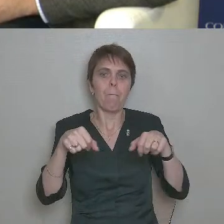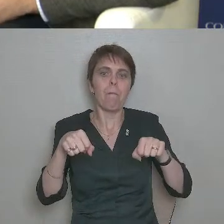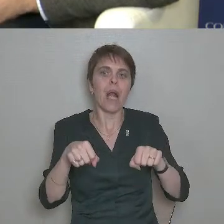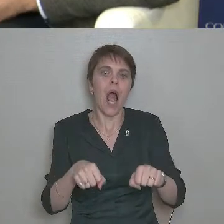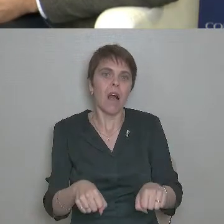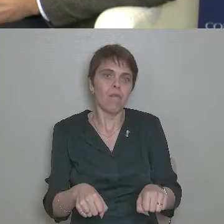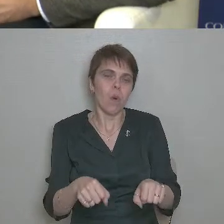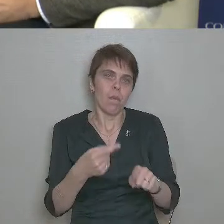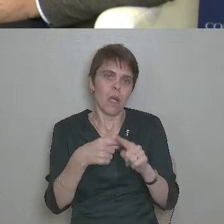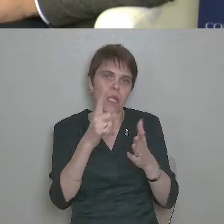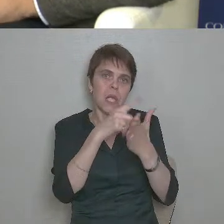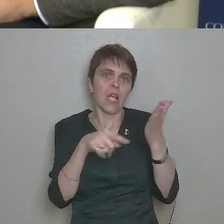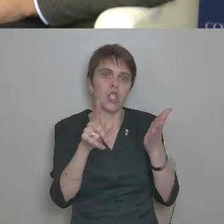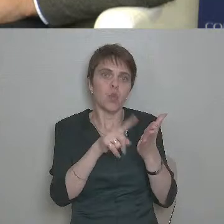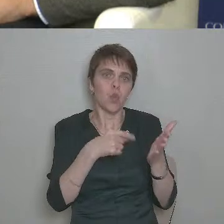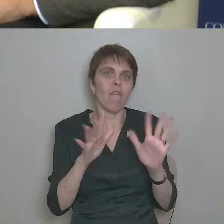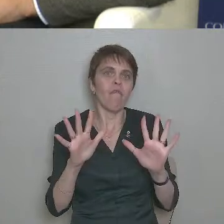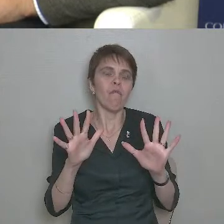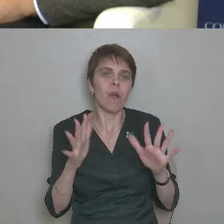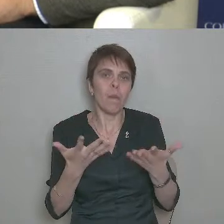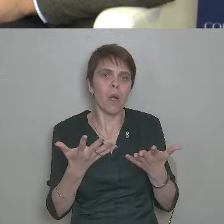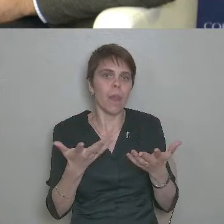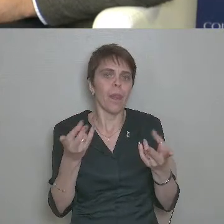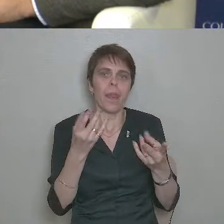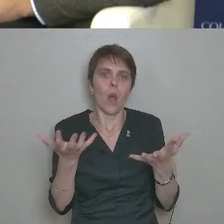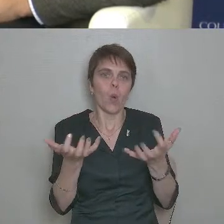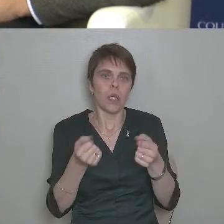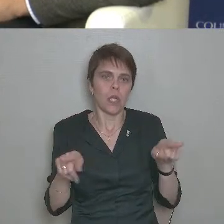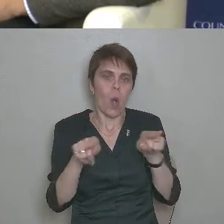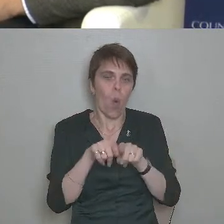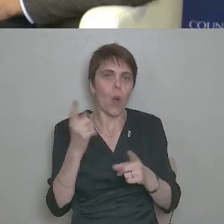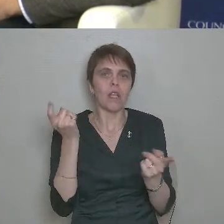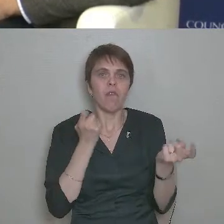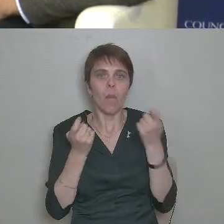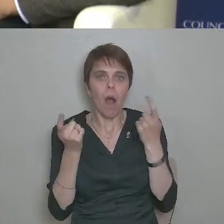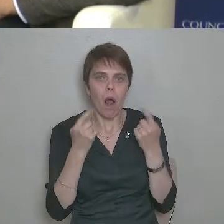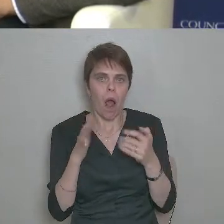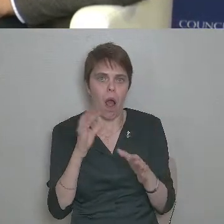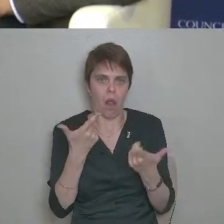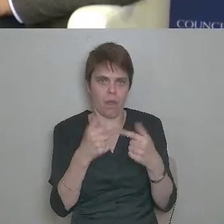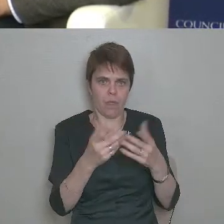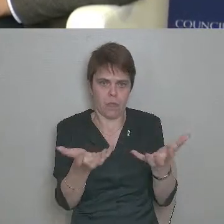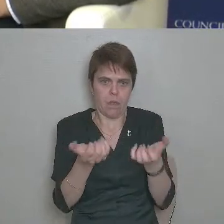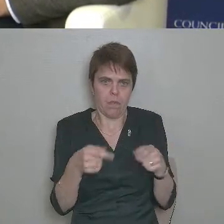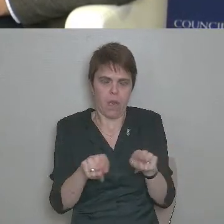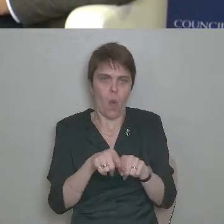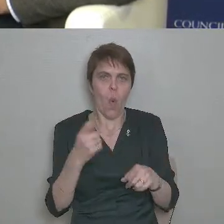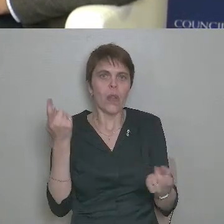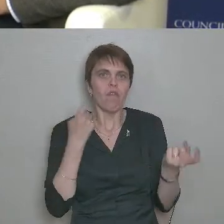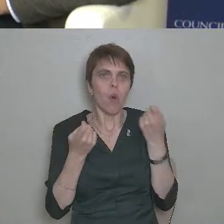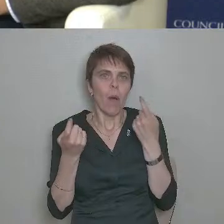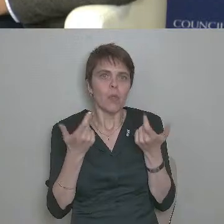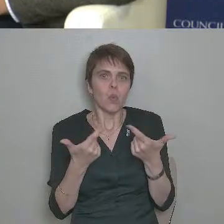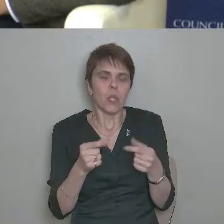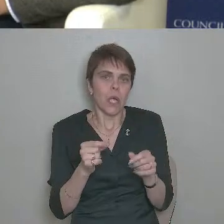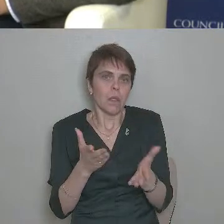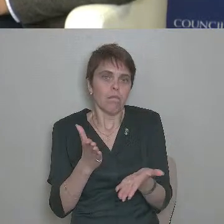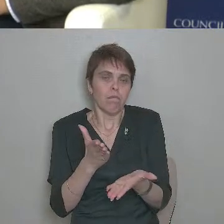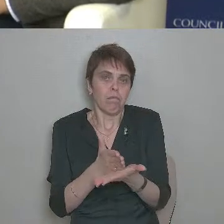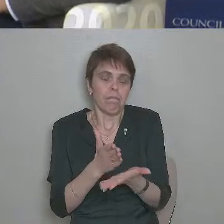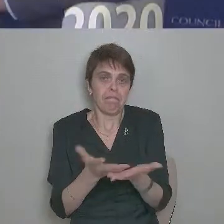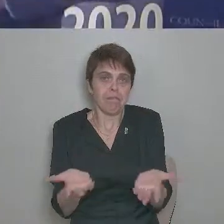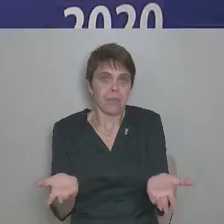the CEC, the right to cancel registration if they've got this information, but where they can get this information